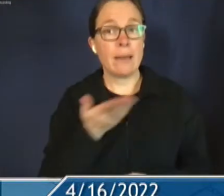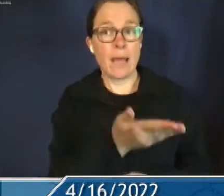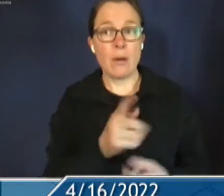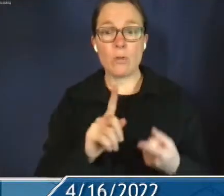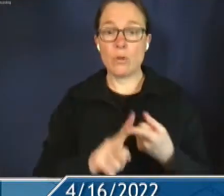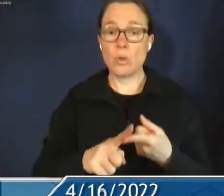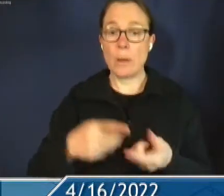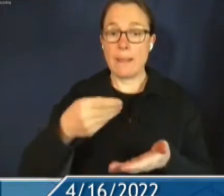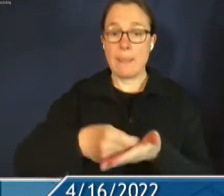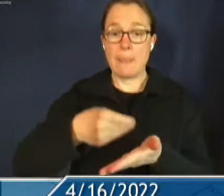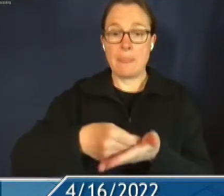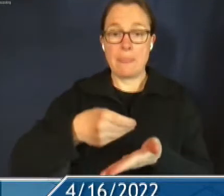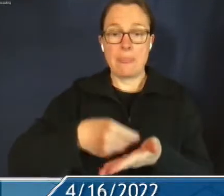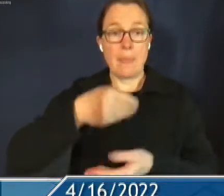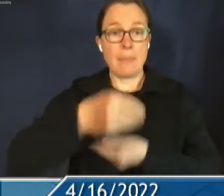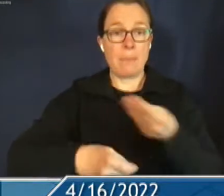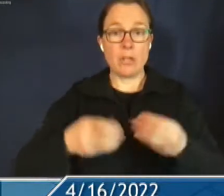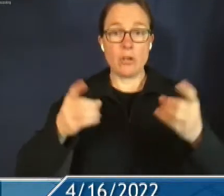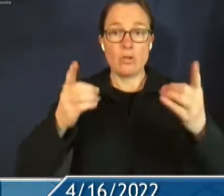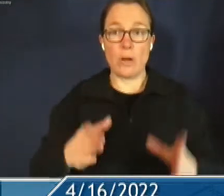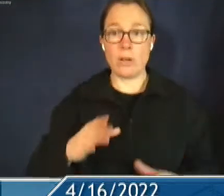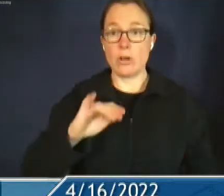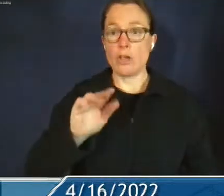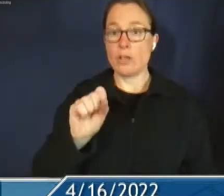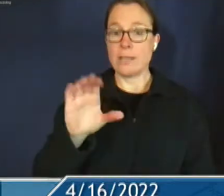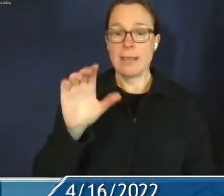to give us a Budget 101.